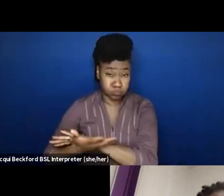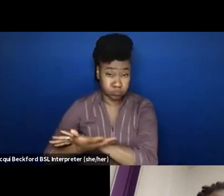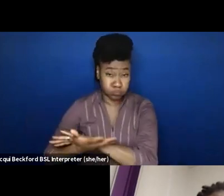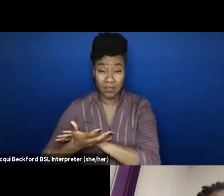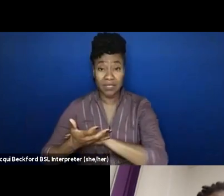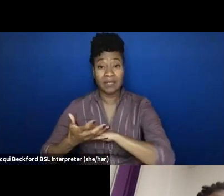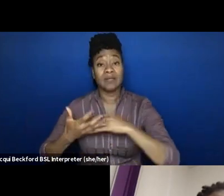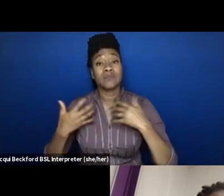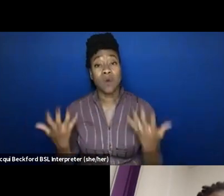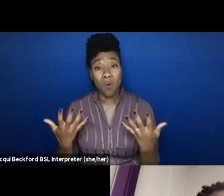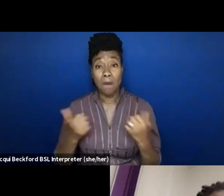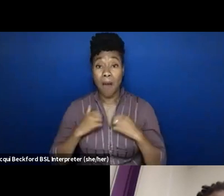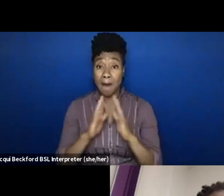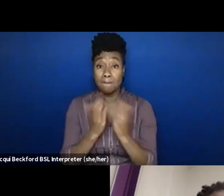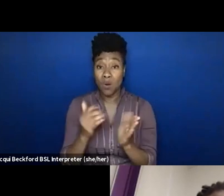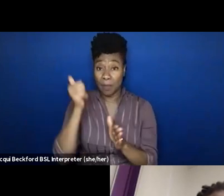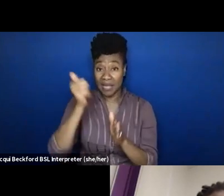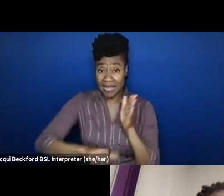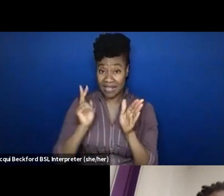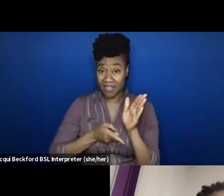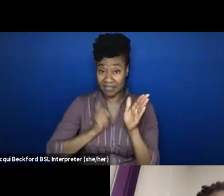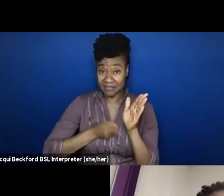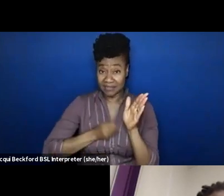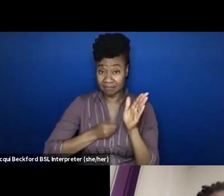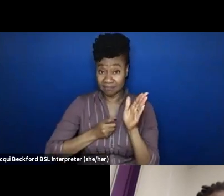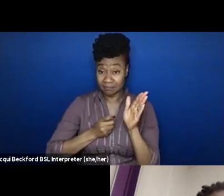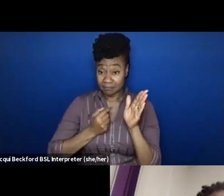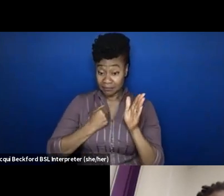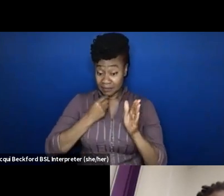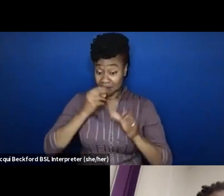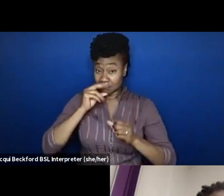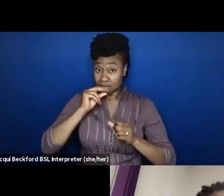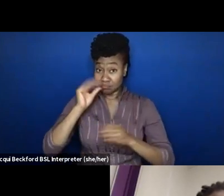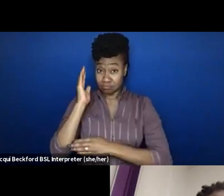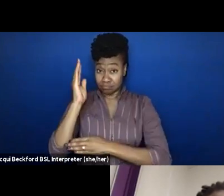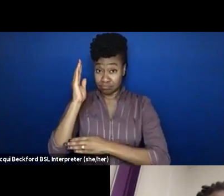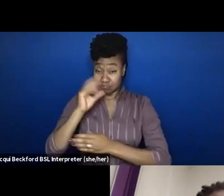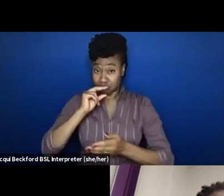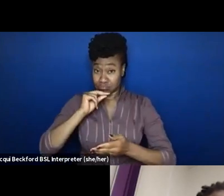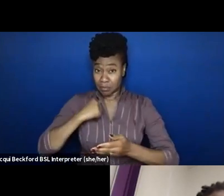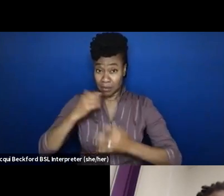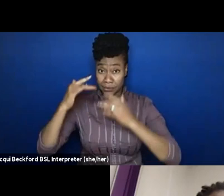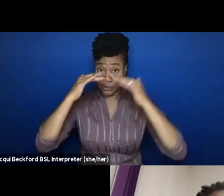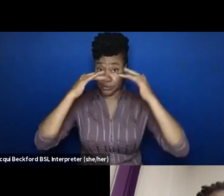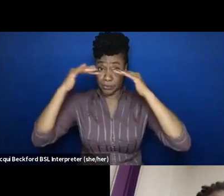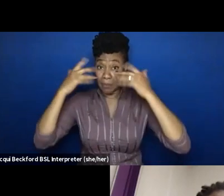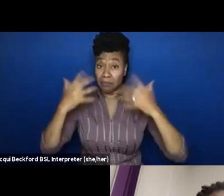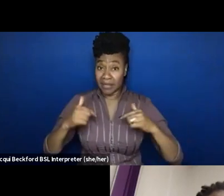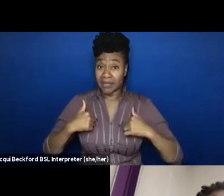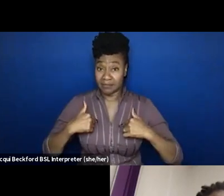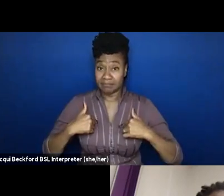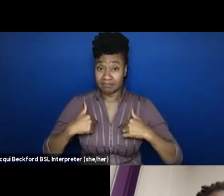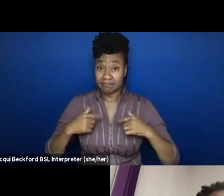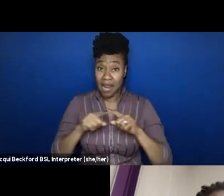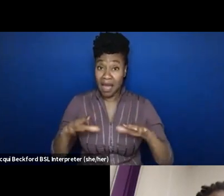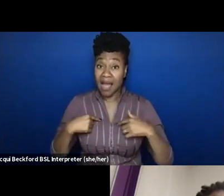That's the beginning of my book. I find myself sort of welling up as I read it. As I said, this